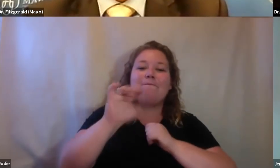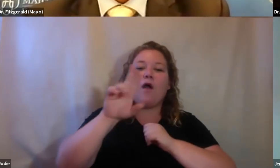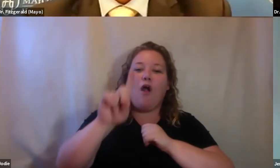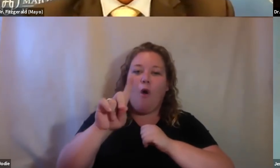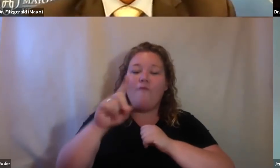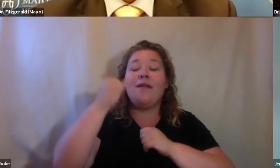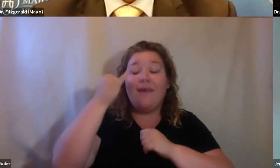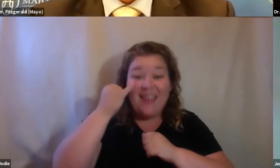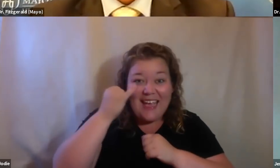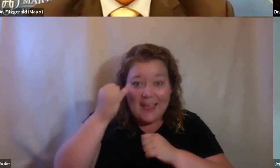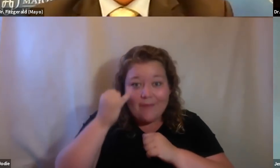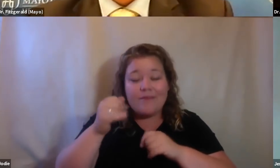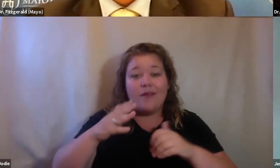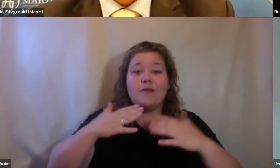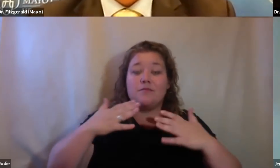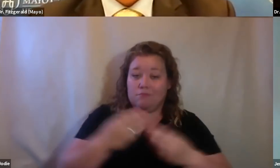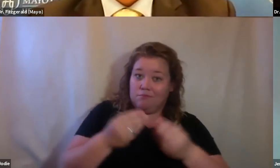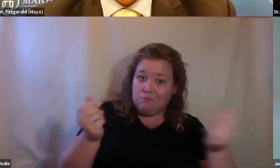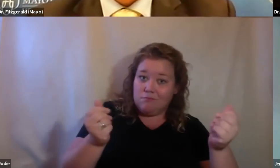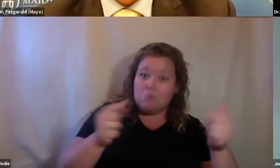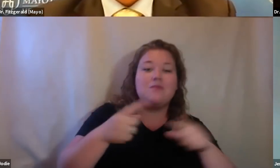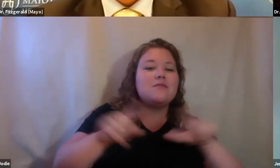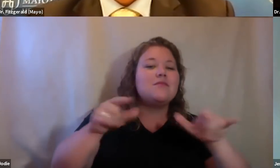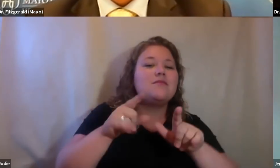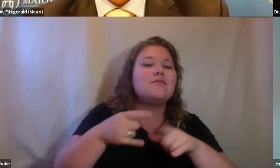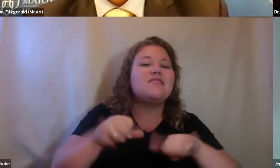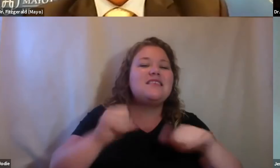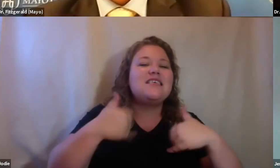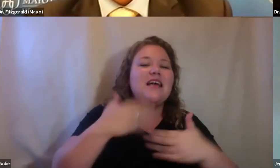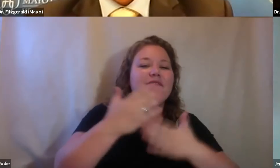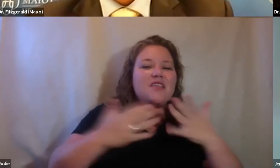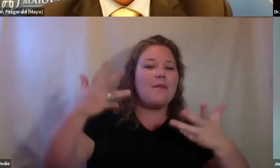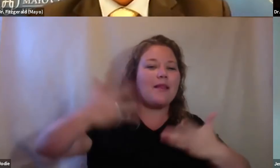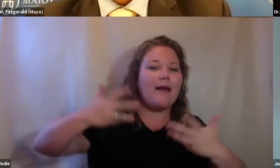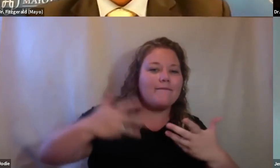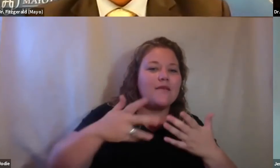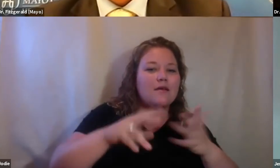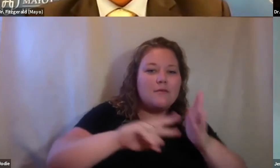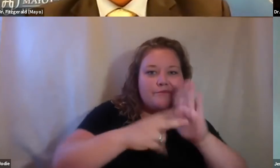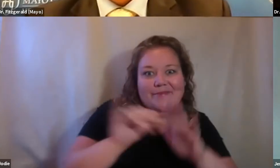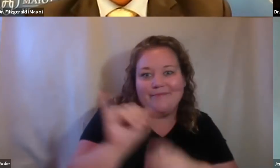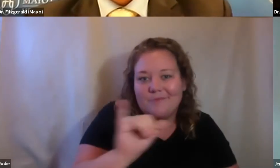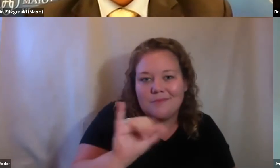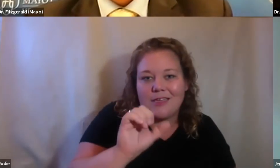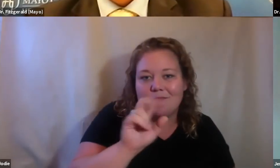reinfection at some point in the future. We may find that. It would not surprise me, but right now I think that's probably not